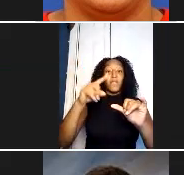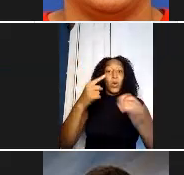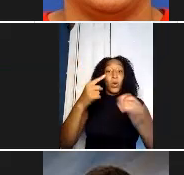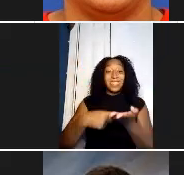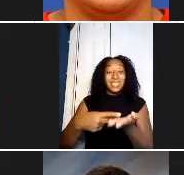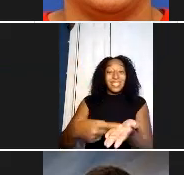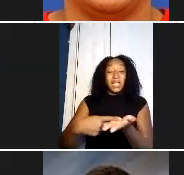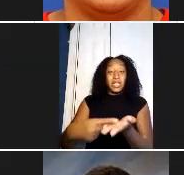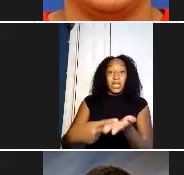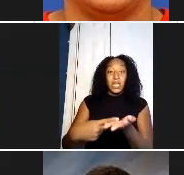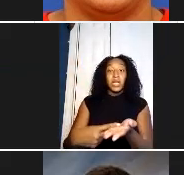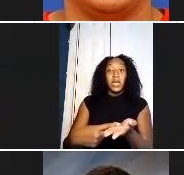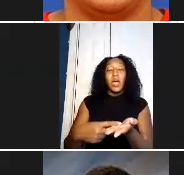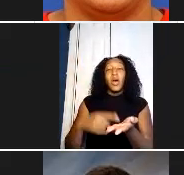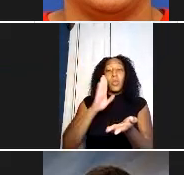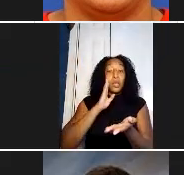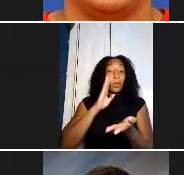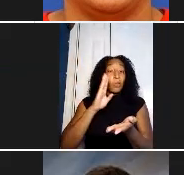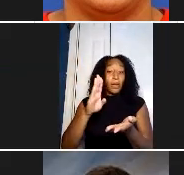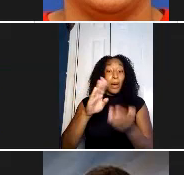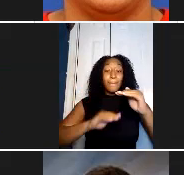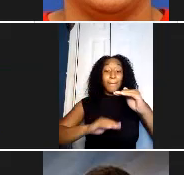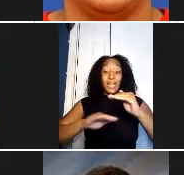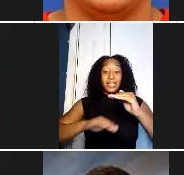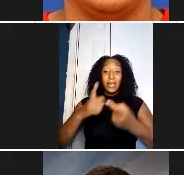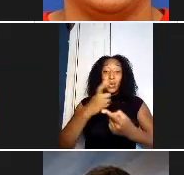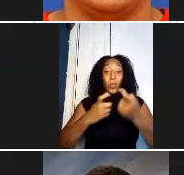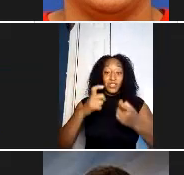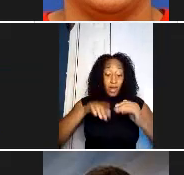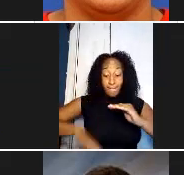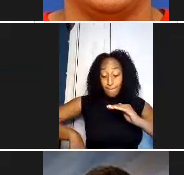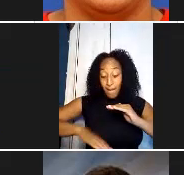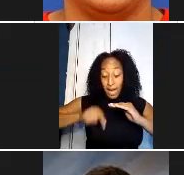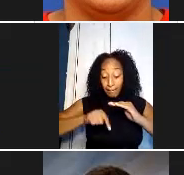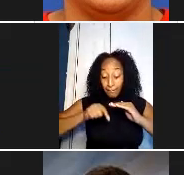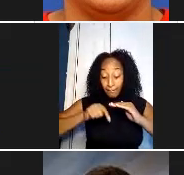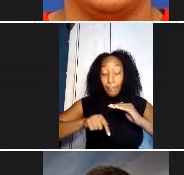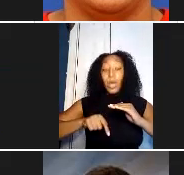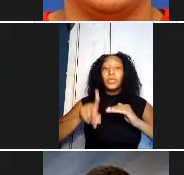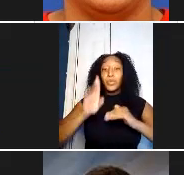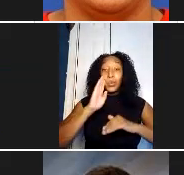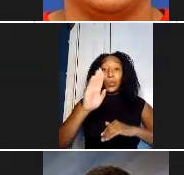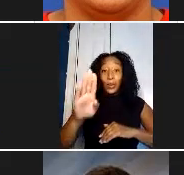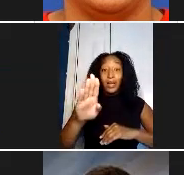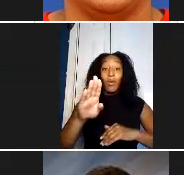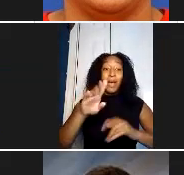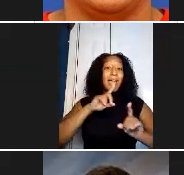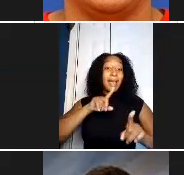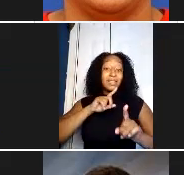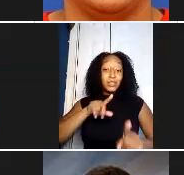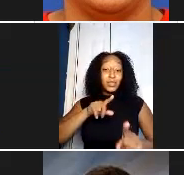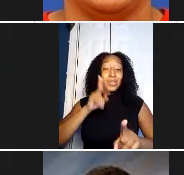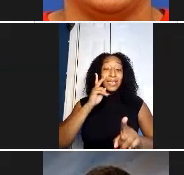are we answering the basic questions at the bottom where you have please post your answers and replies to the discussion questions